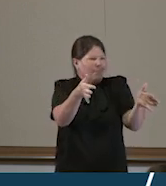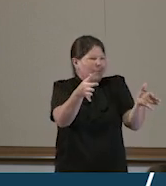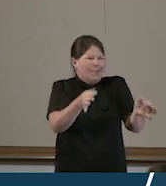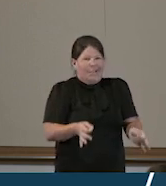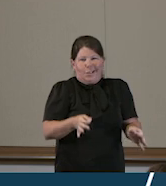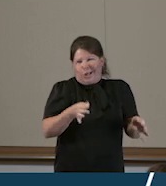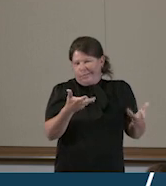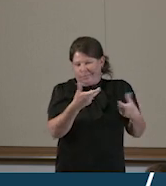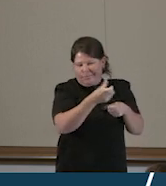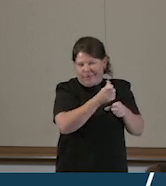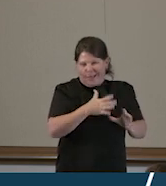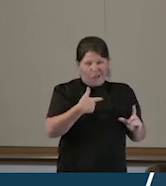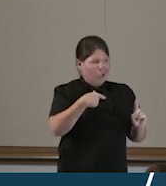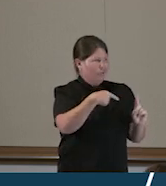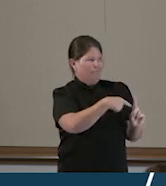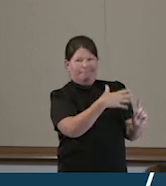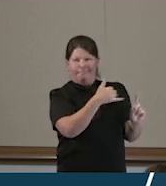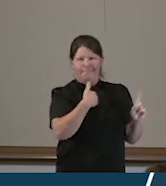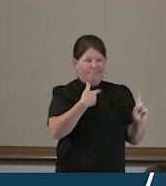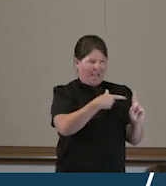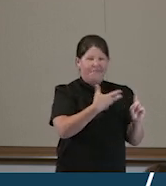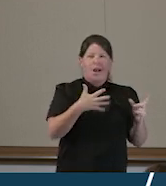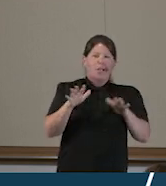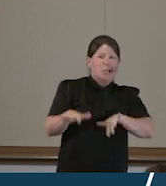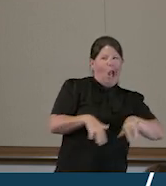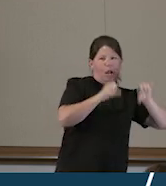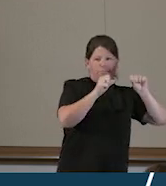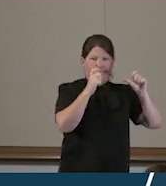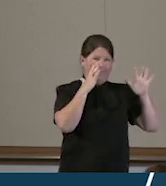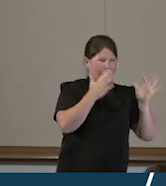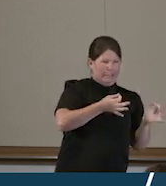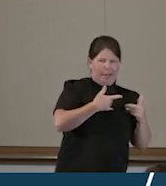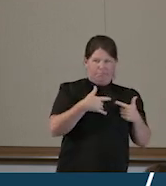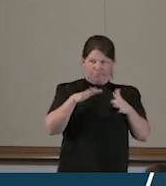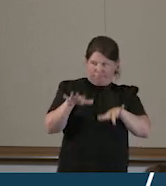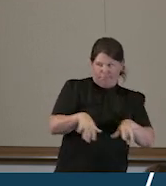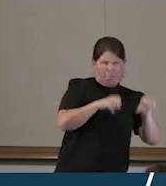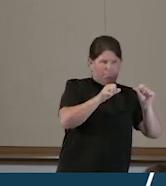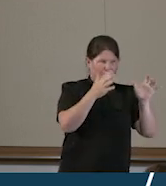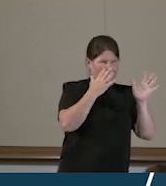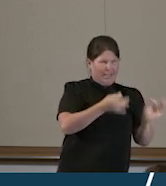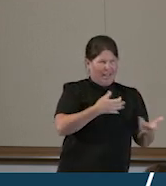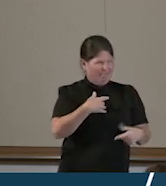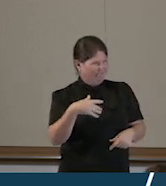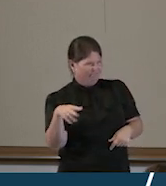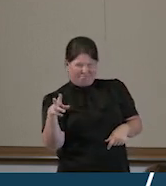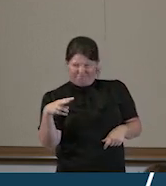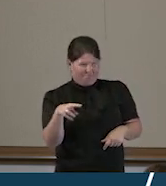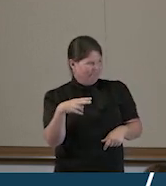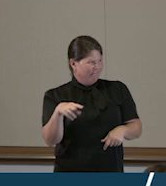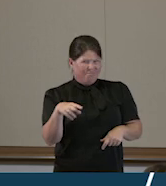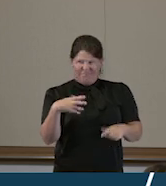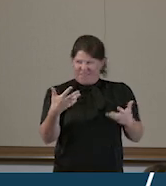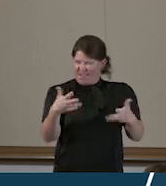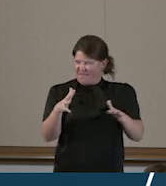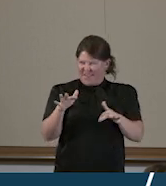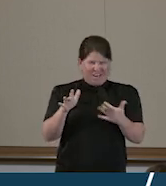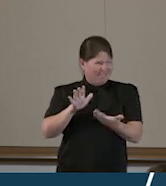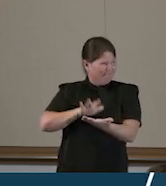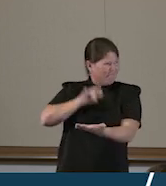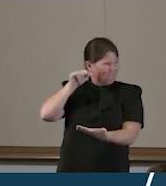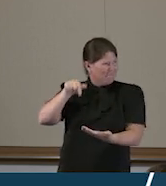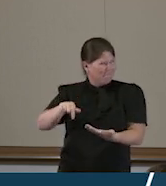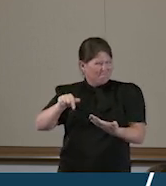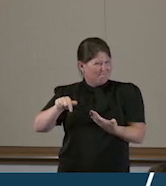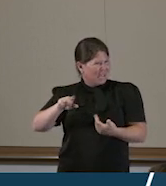is aware or suspects that the decision maker may be being taken advantage of or abused or neglected.